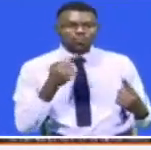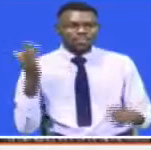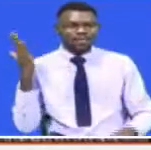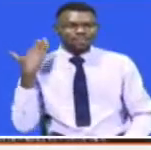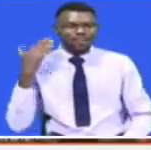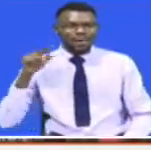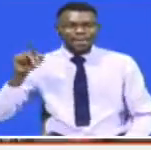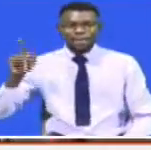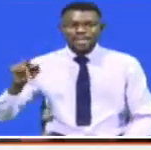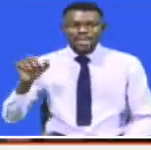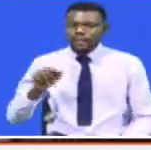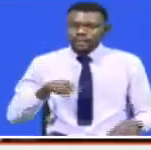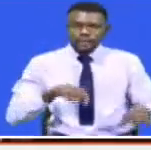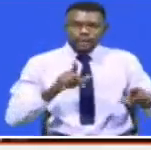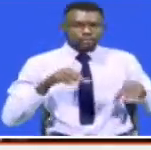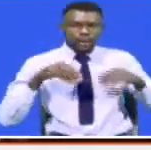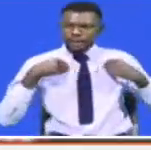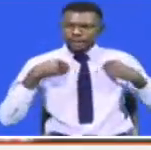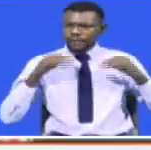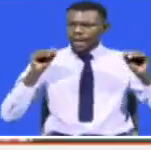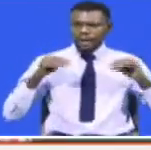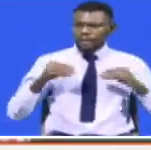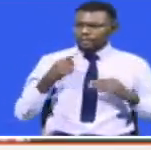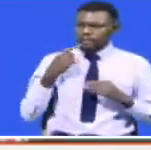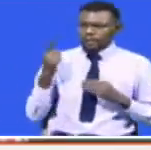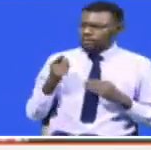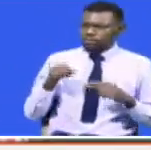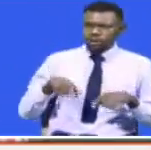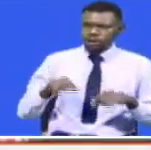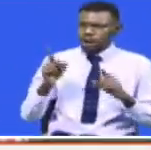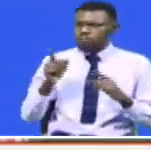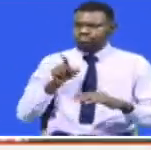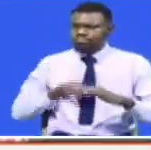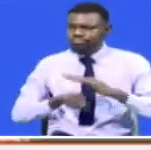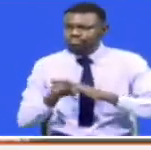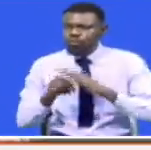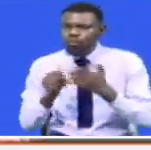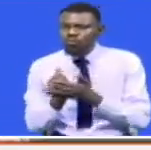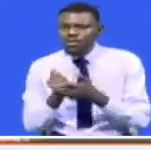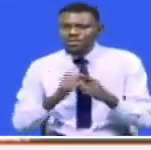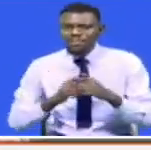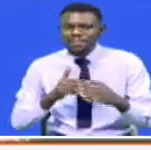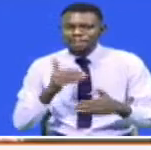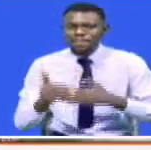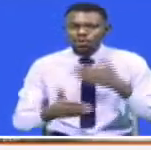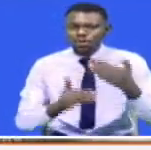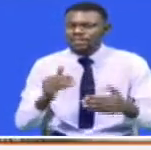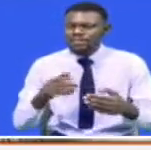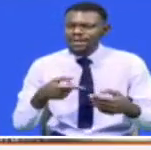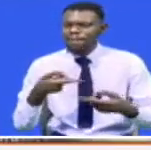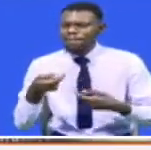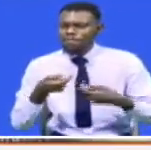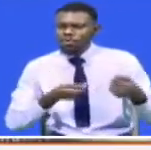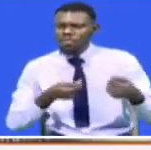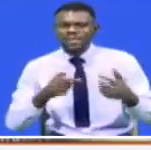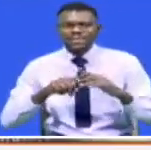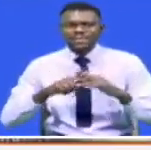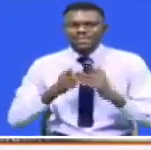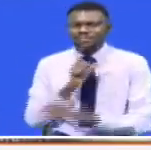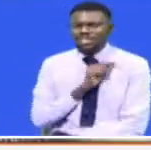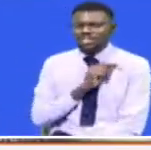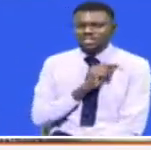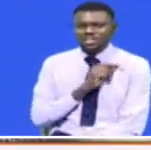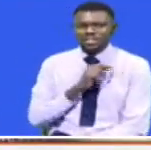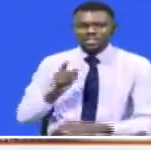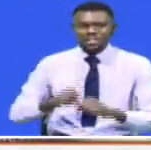PS who distanced herself from the scandal, saying she got into office after the procurement process had begun. The already process had started. Me,